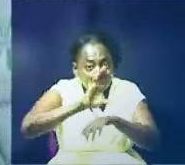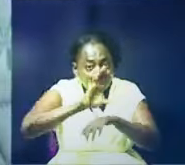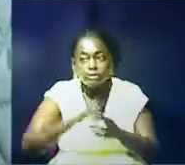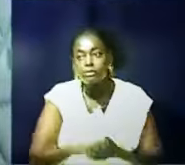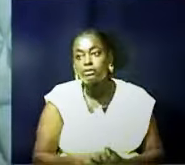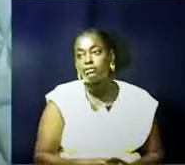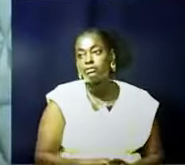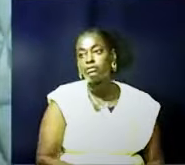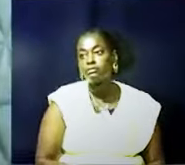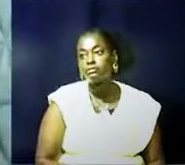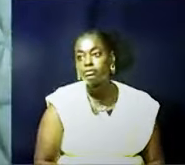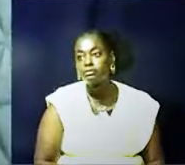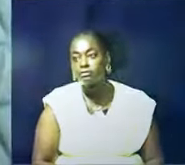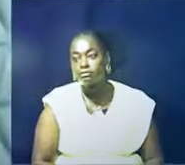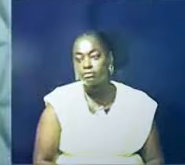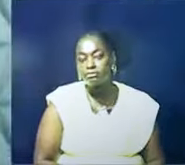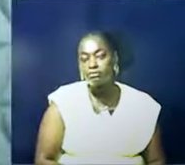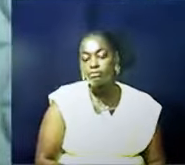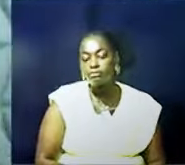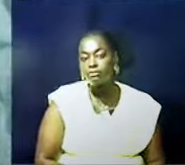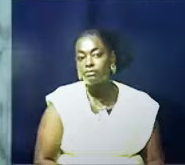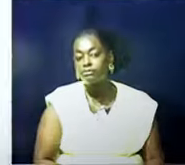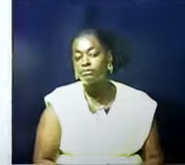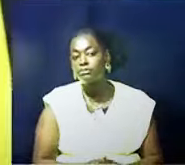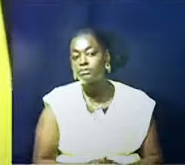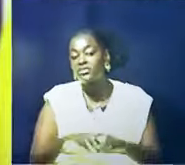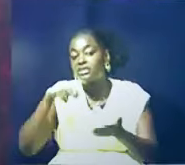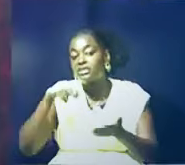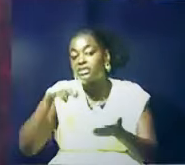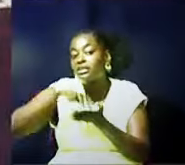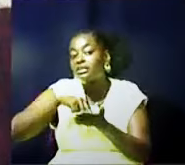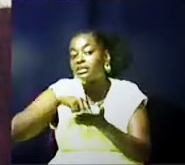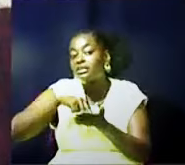his health. E yesa u be jina hoka kra.